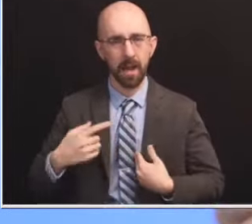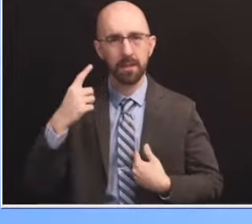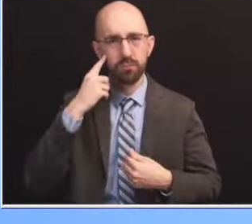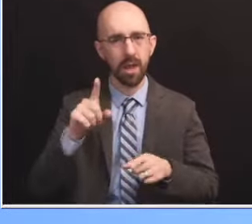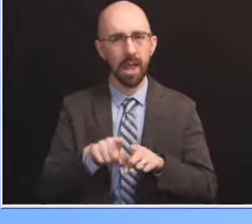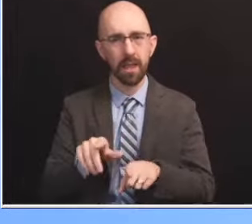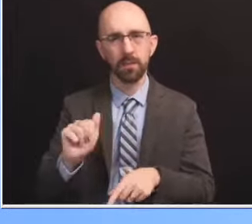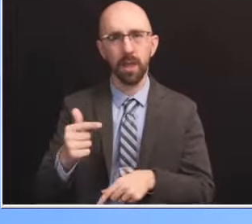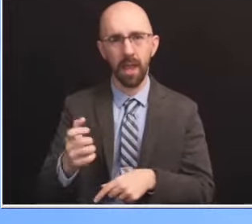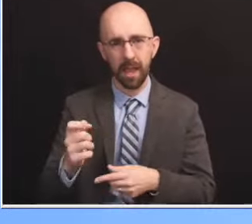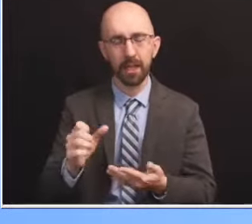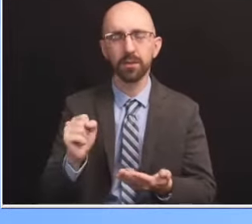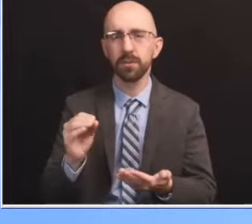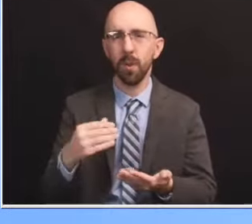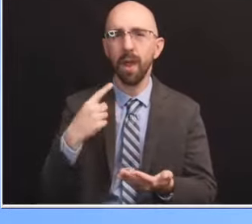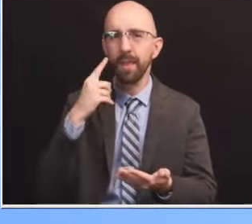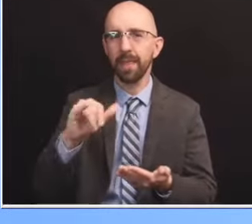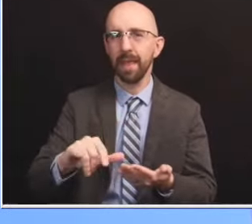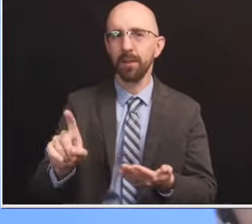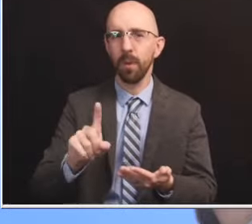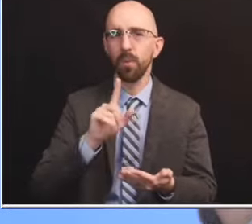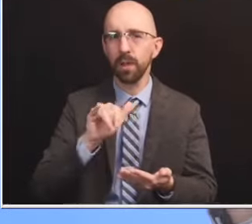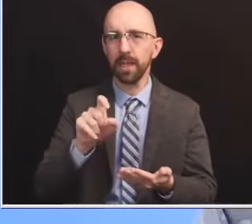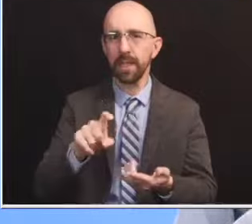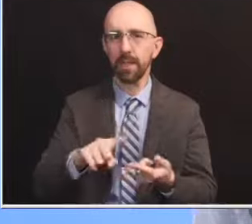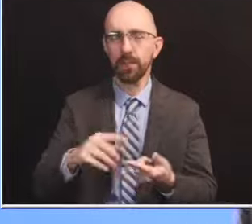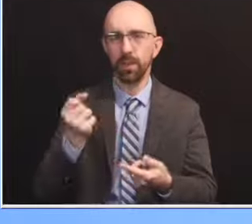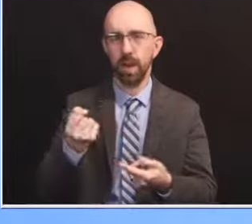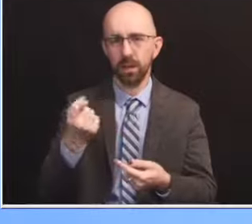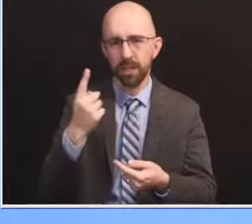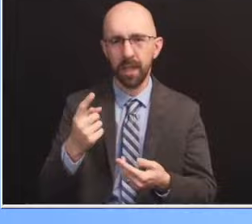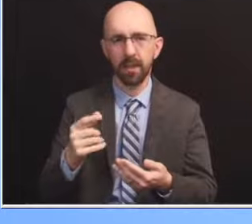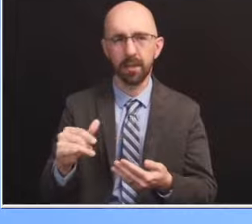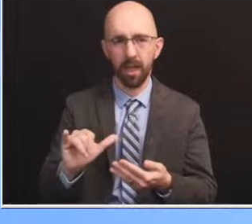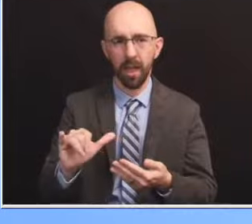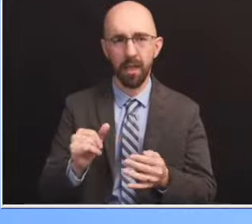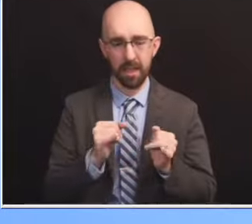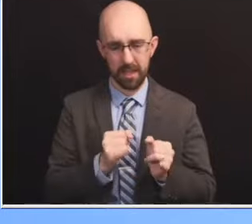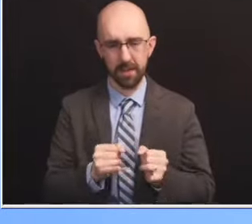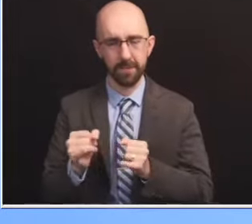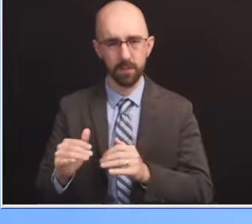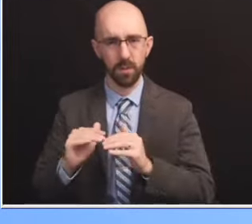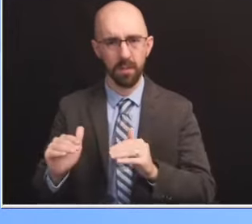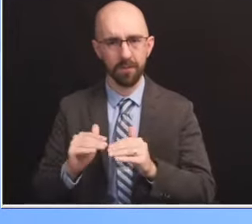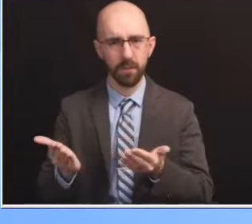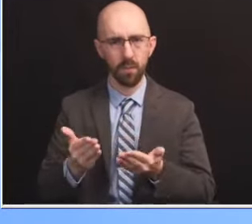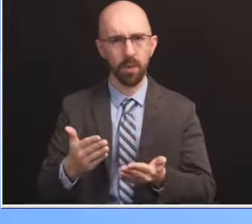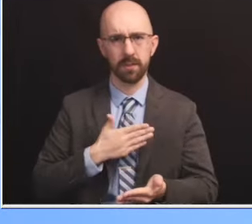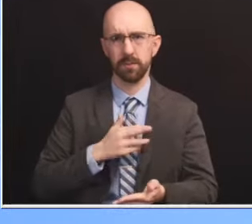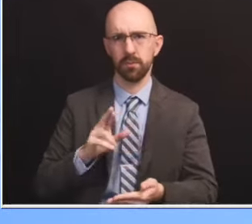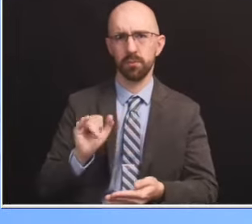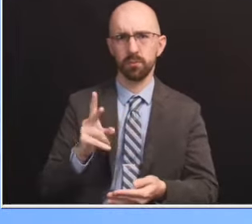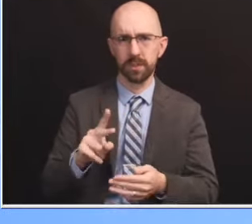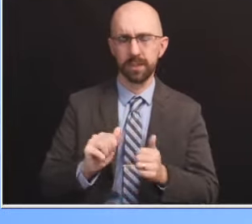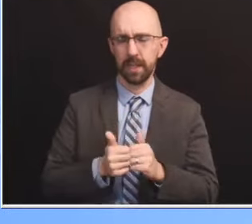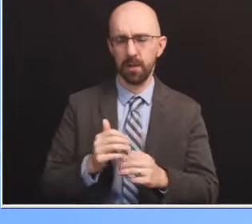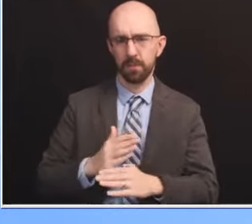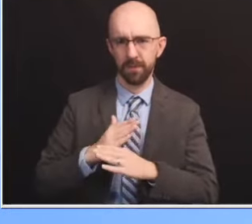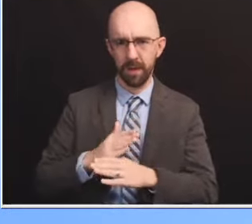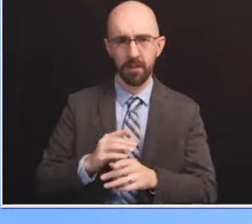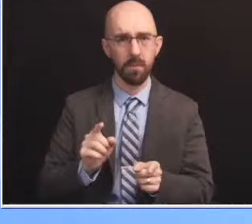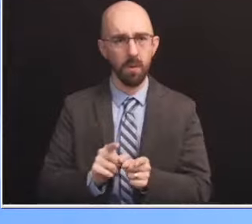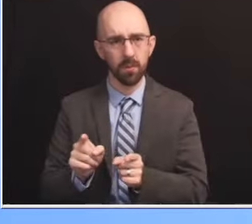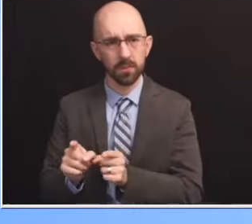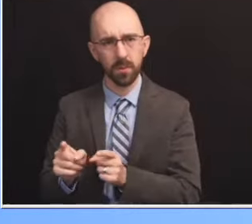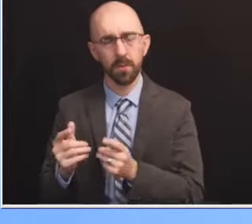so I think that's where we really need to understand, like, at an individual level, what is one's risk, how to prevent it, but then also, even